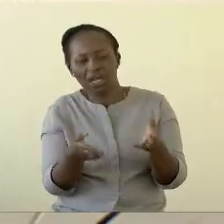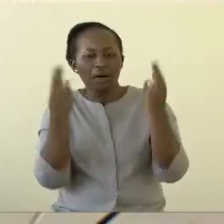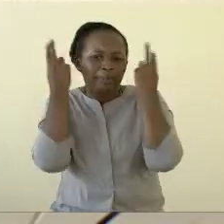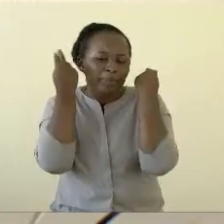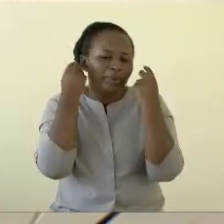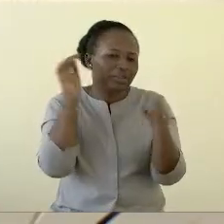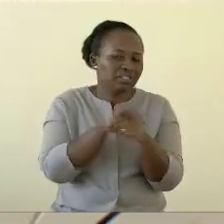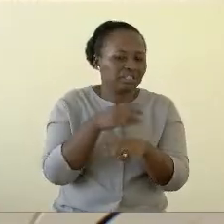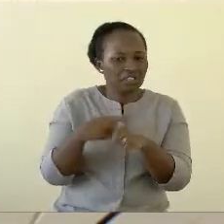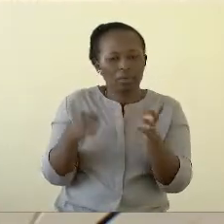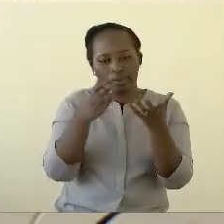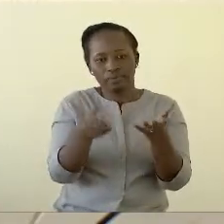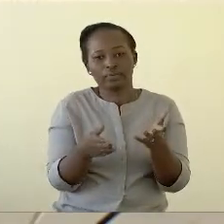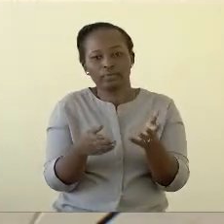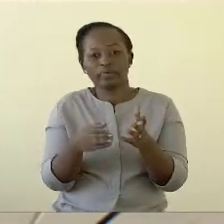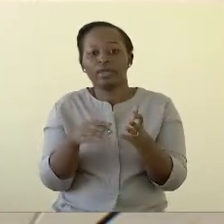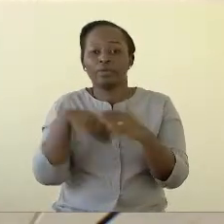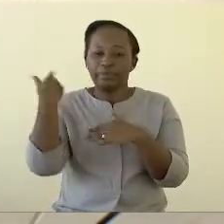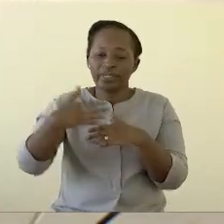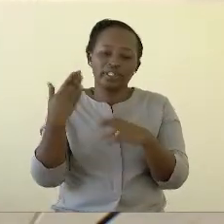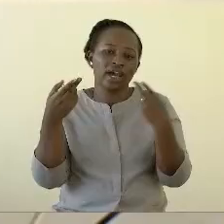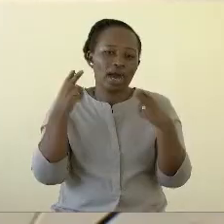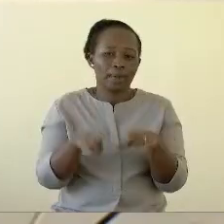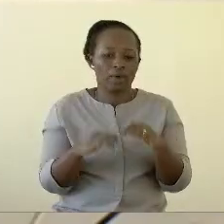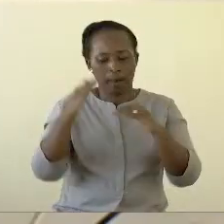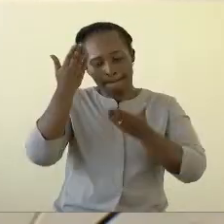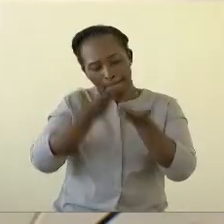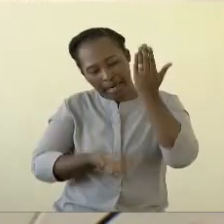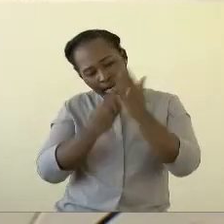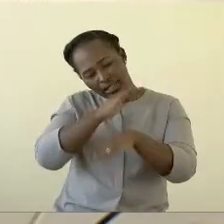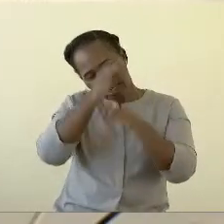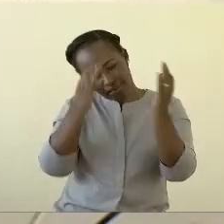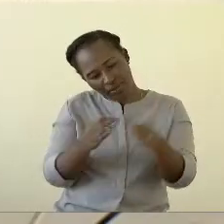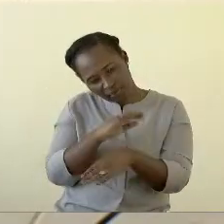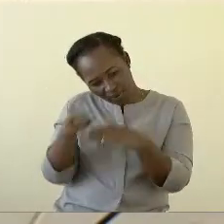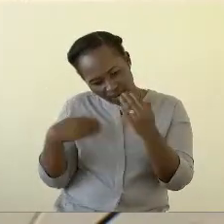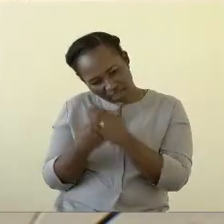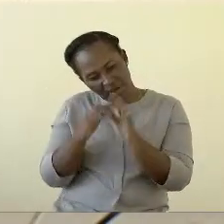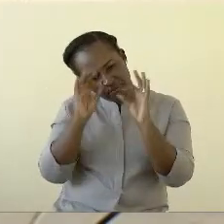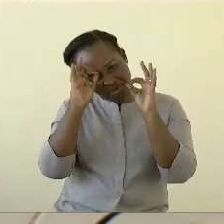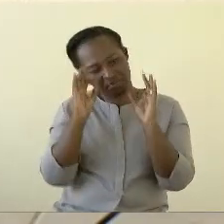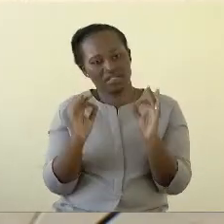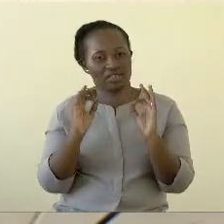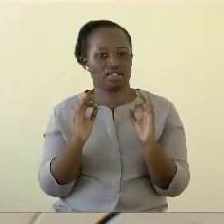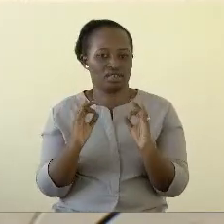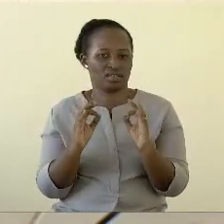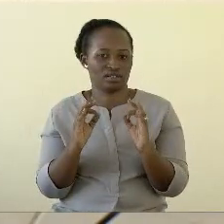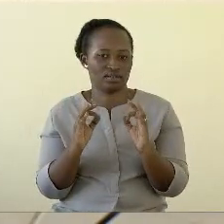population, there is always going to be a fair balance of it all. We have a diverse